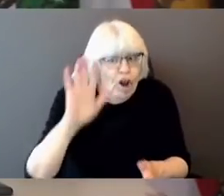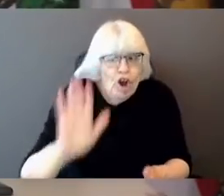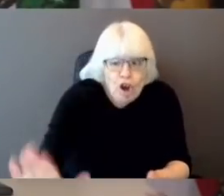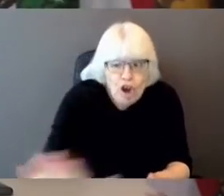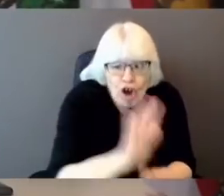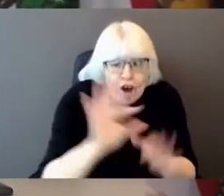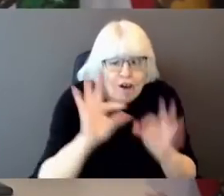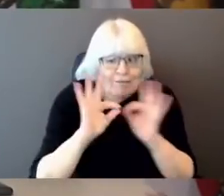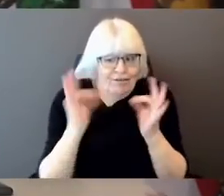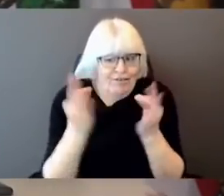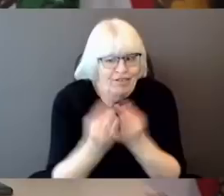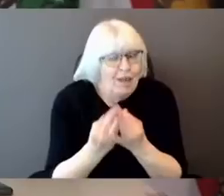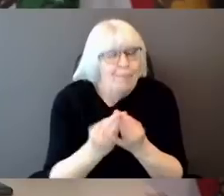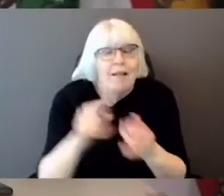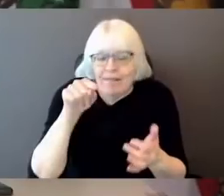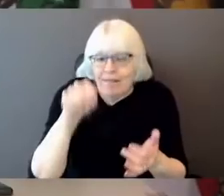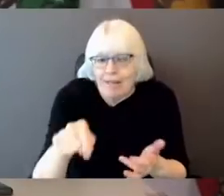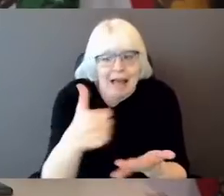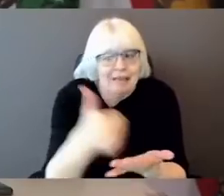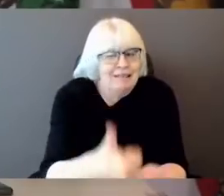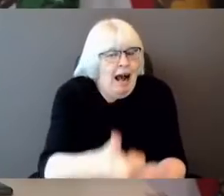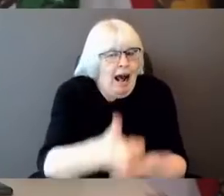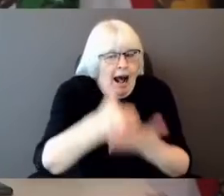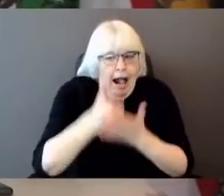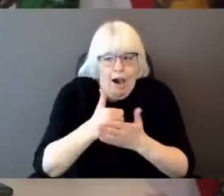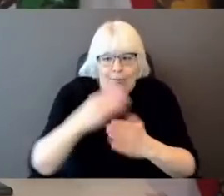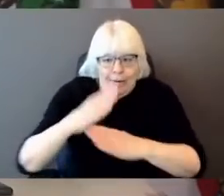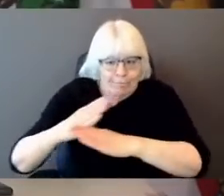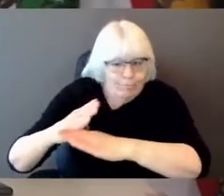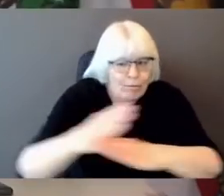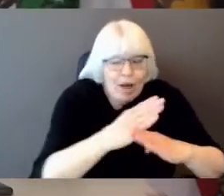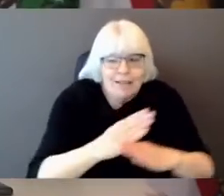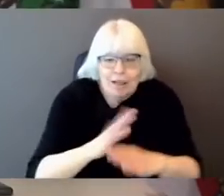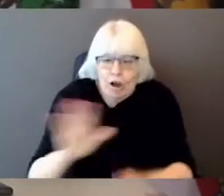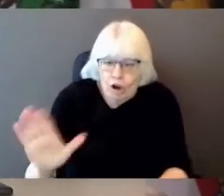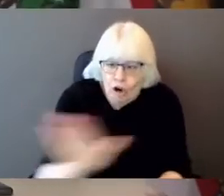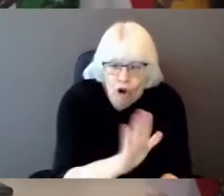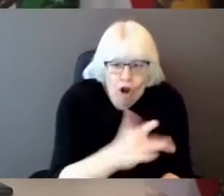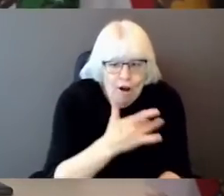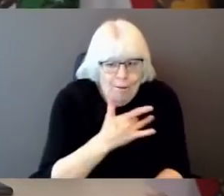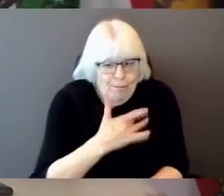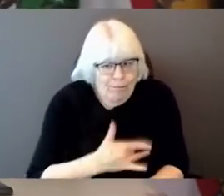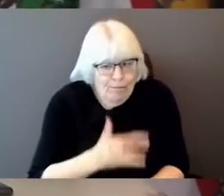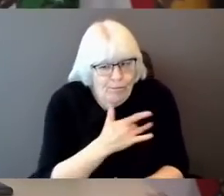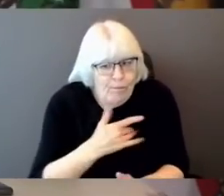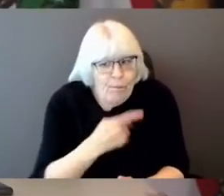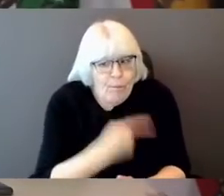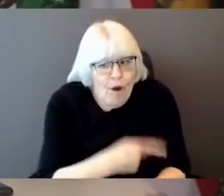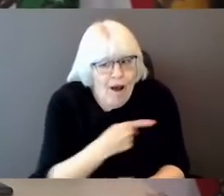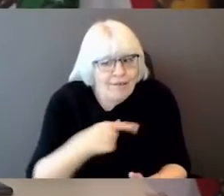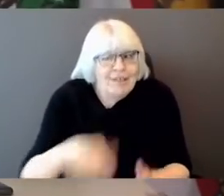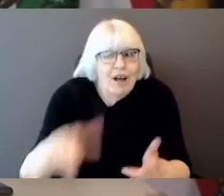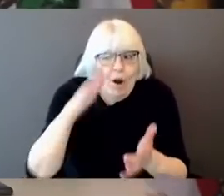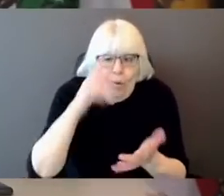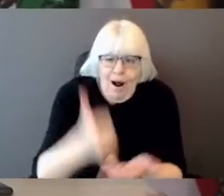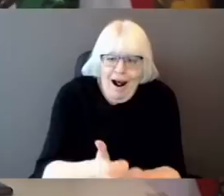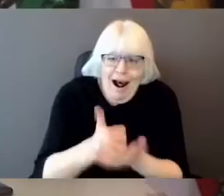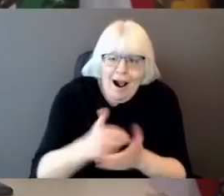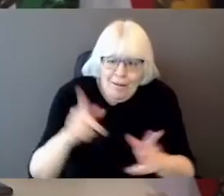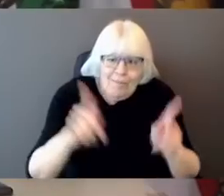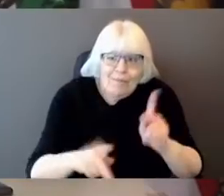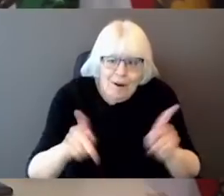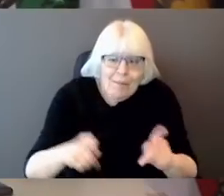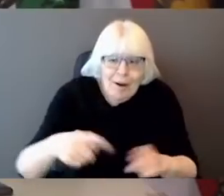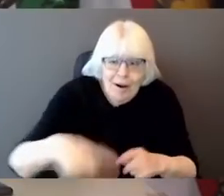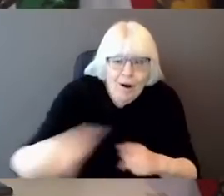kept your province and its citizens, your friends, your neighbors, and your siblings safer. And there can never be enough words of thanks or